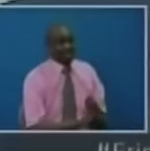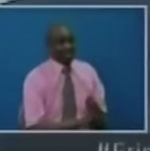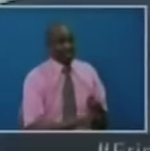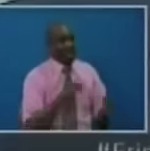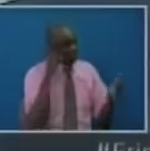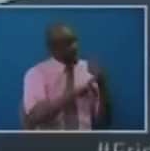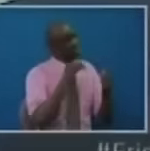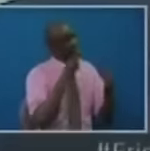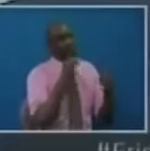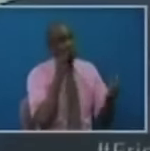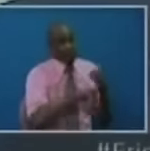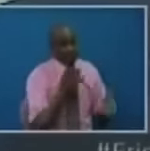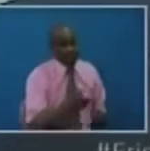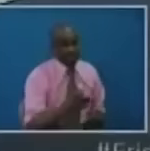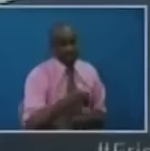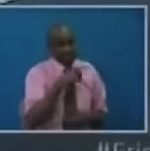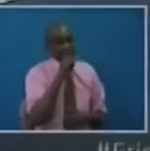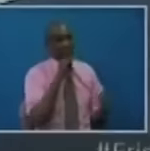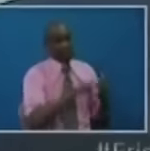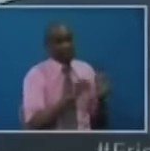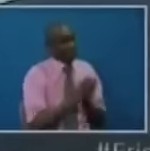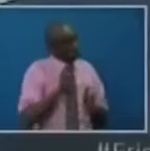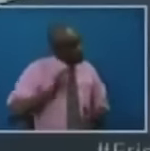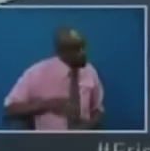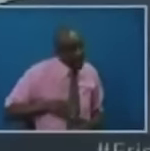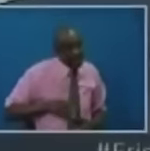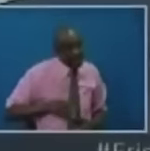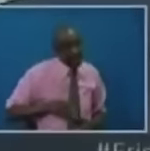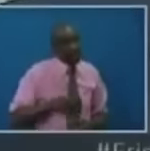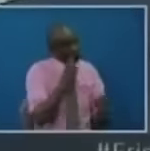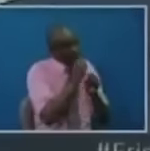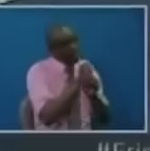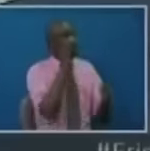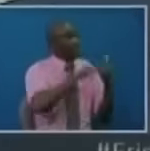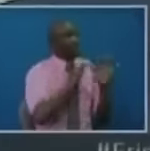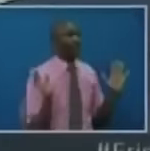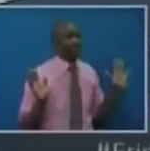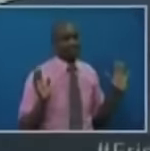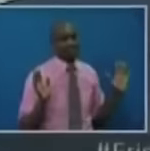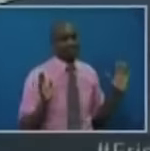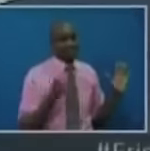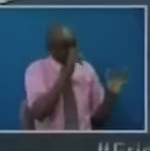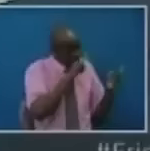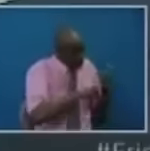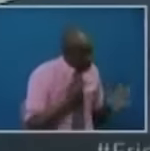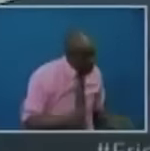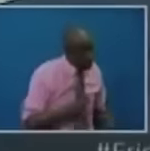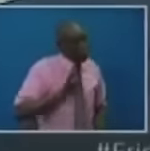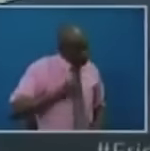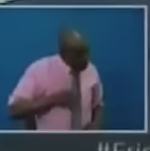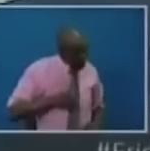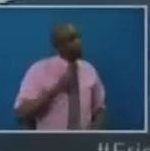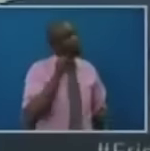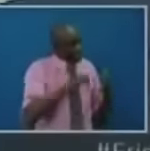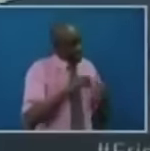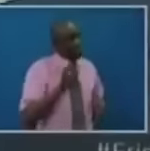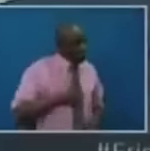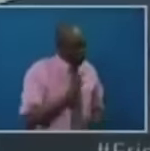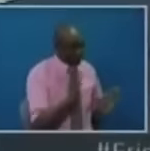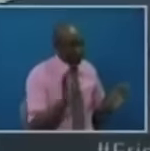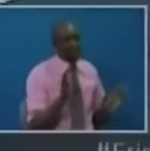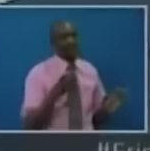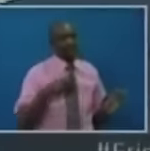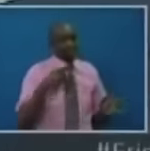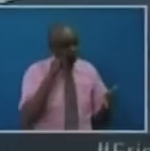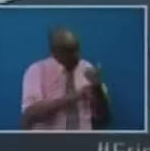wife. You'll just get married to a woman, you make her a wife. Because the wife is not in the woman. The wife is material